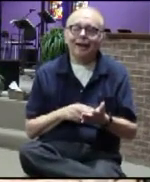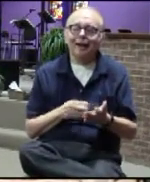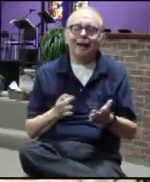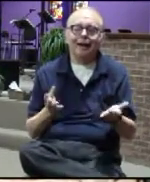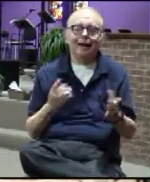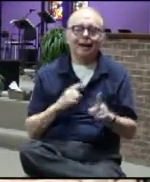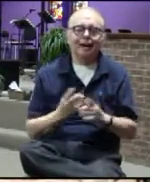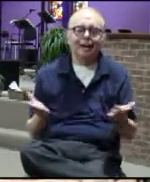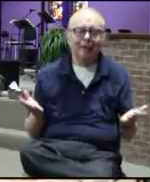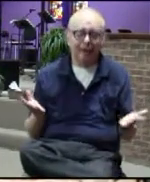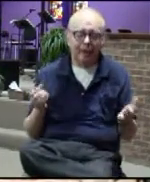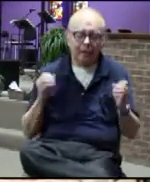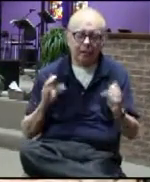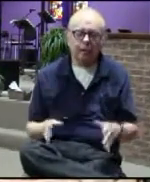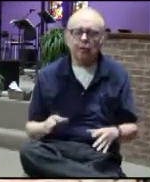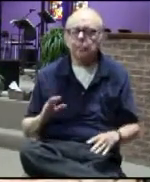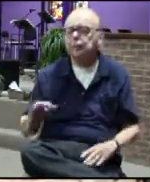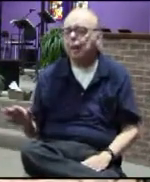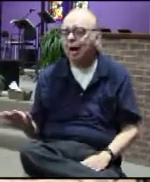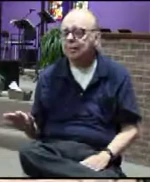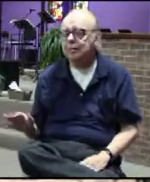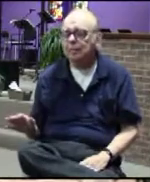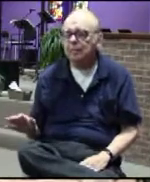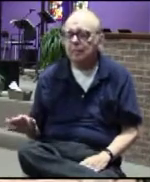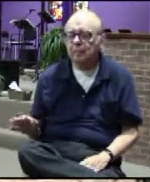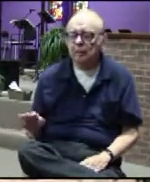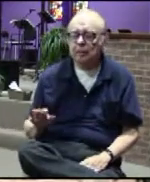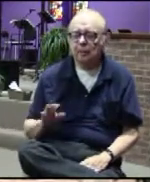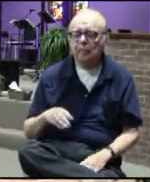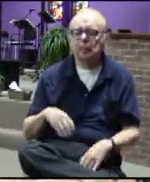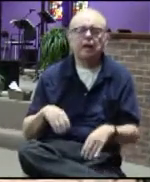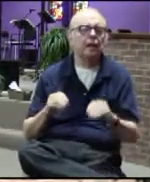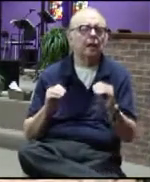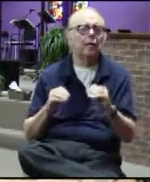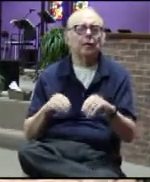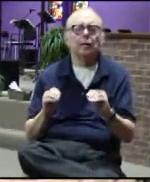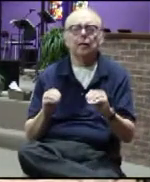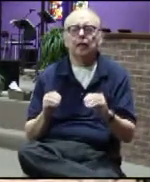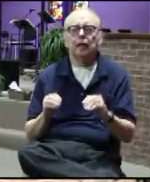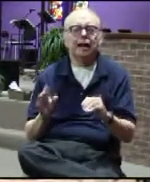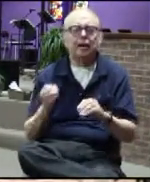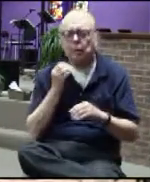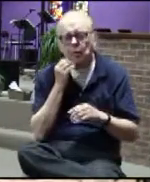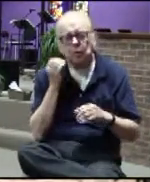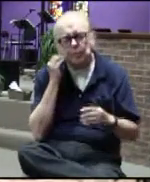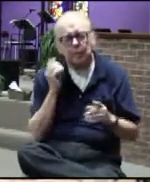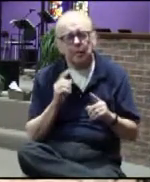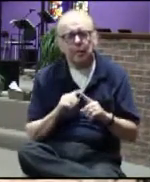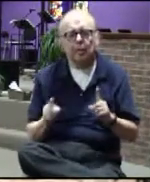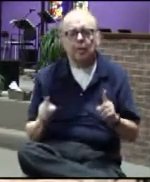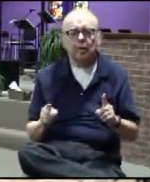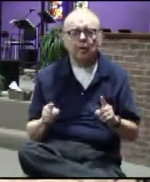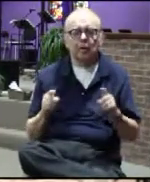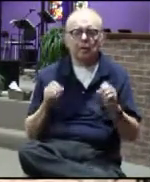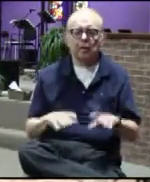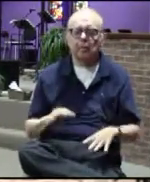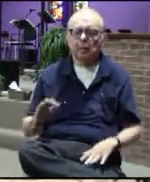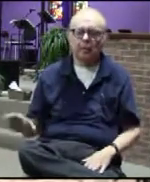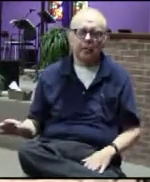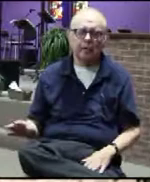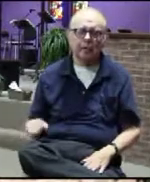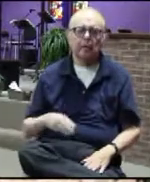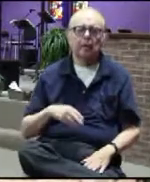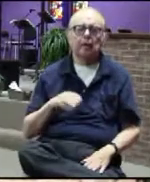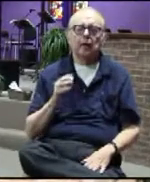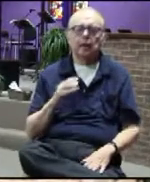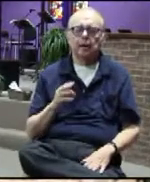It's one thing to lose your child in the grocery store or in the home. But to lose your child at Walt